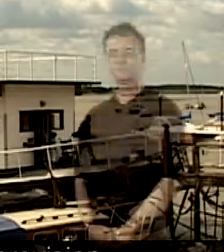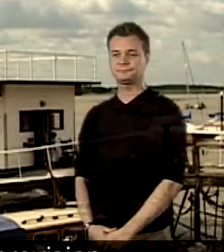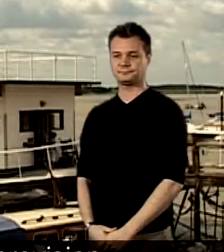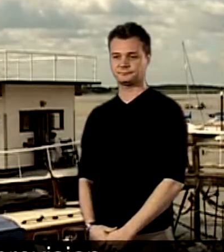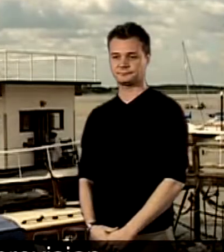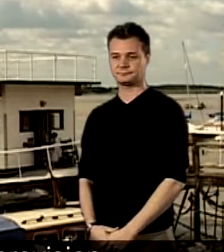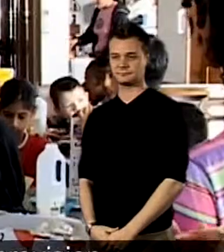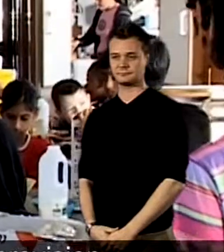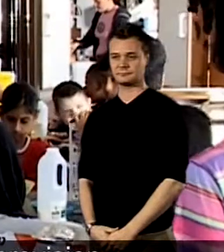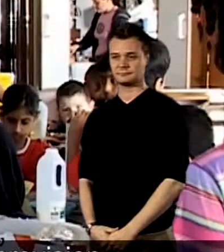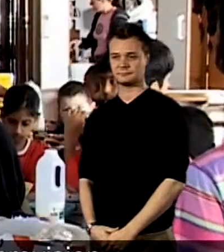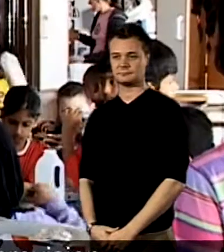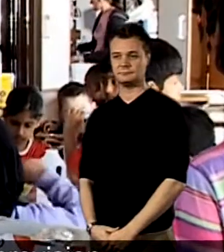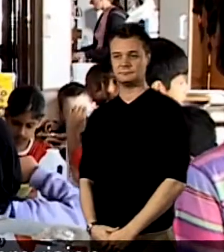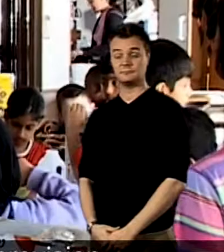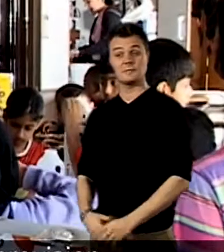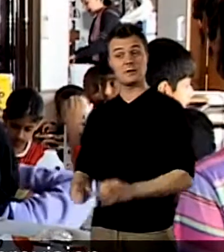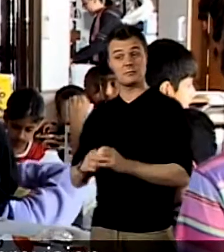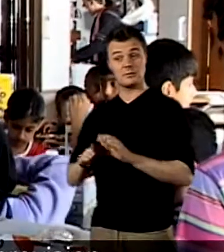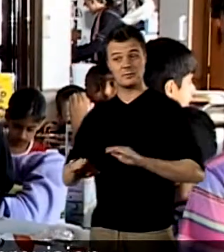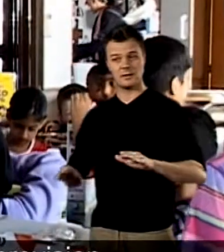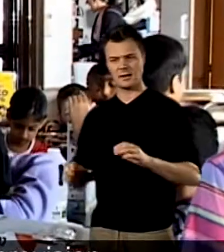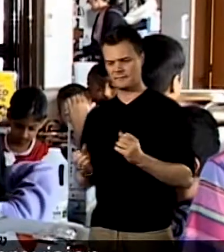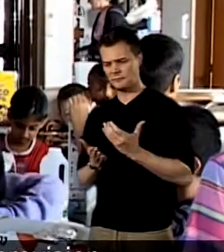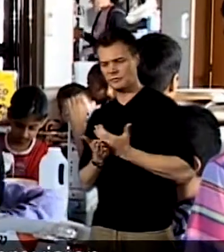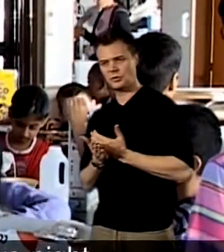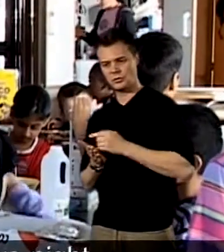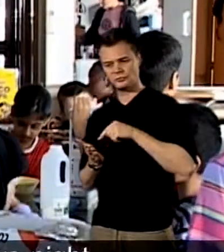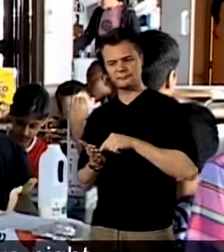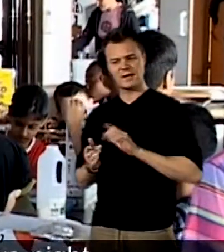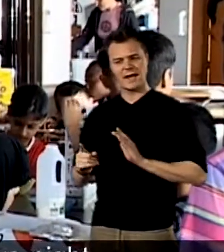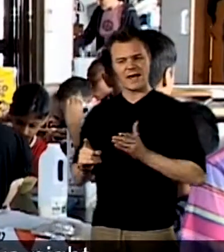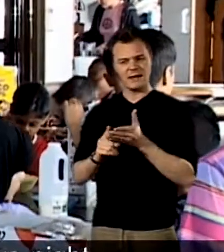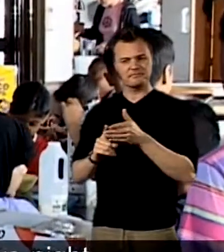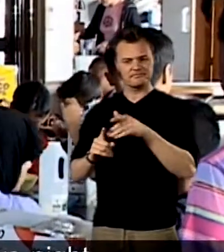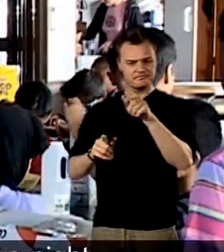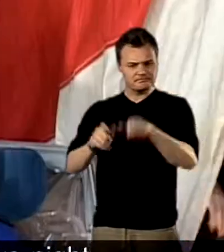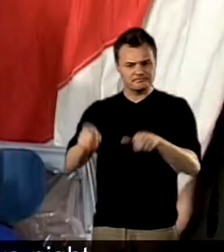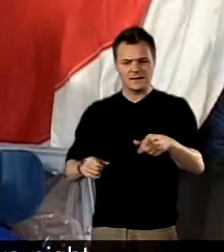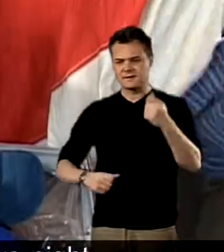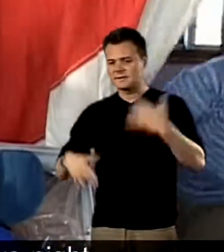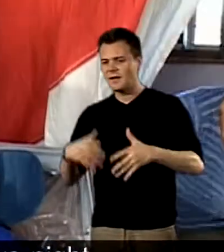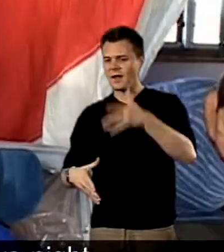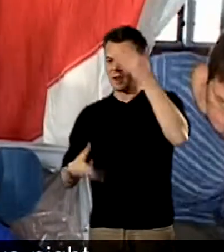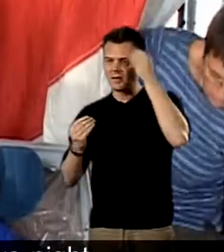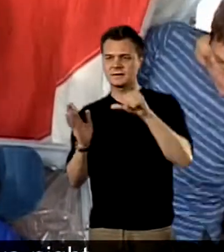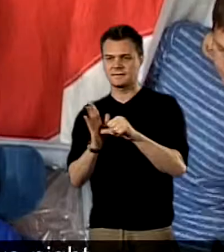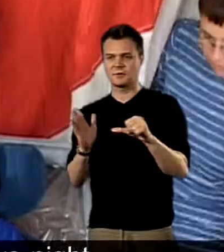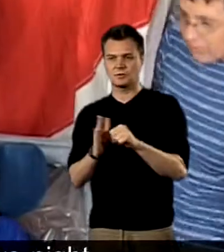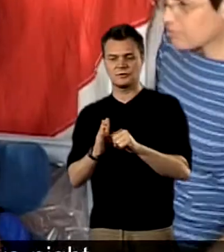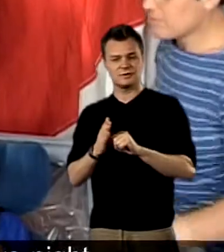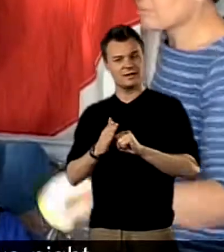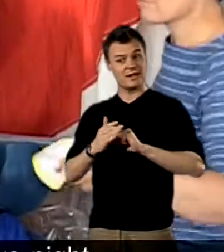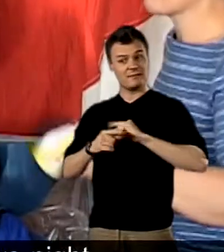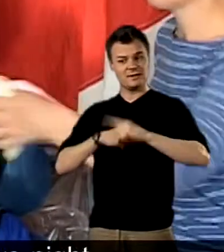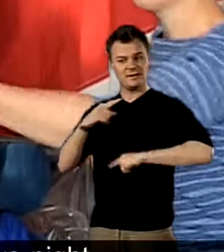Cleves Primary has resource provision for pupils with severe learning difficulties. Each year, Cleves makes two-night residential trips with Year